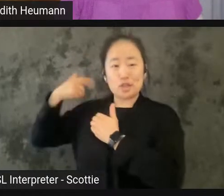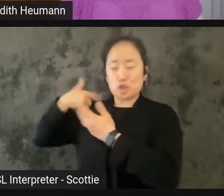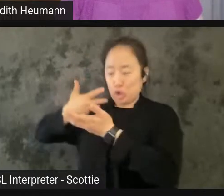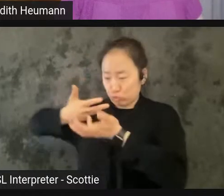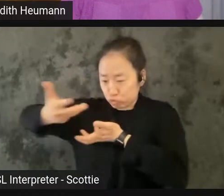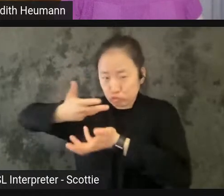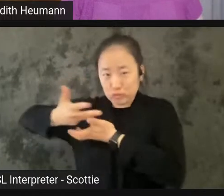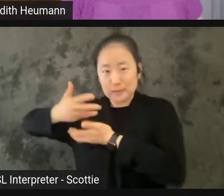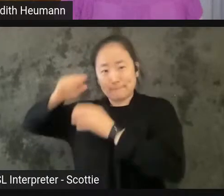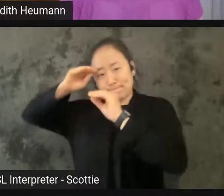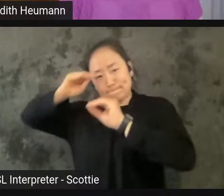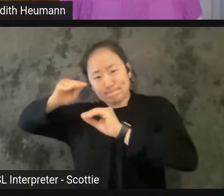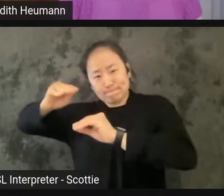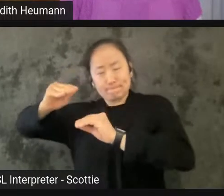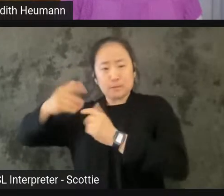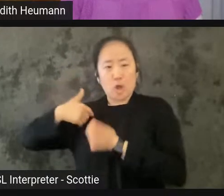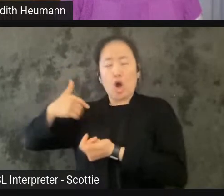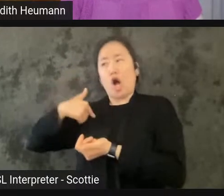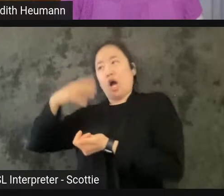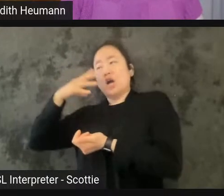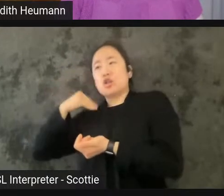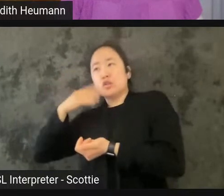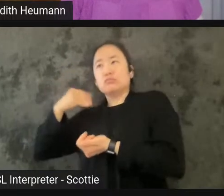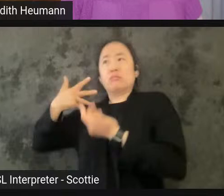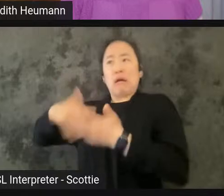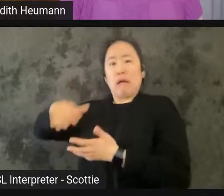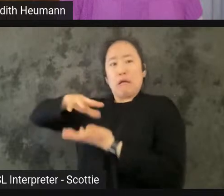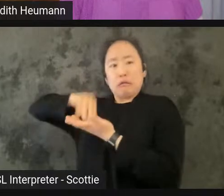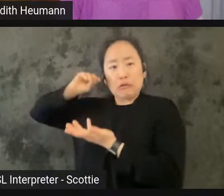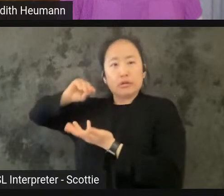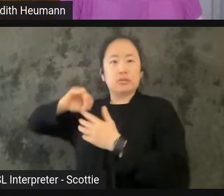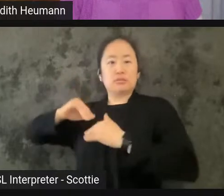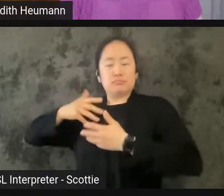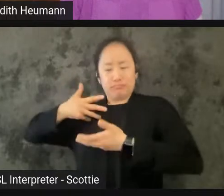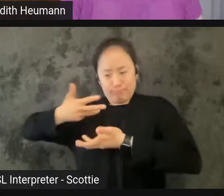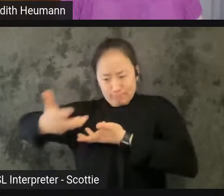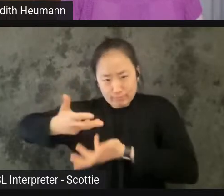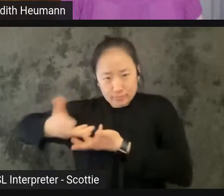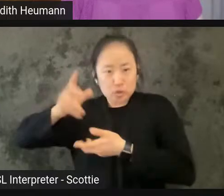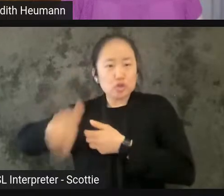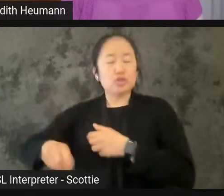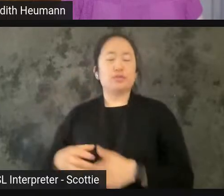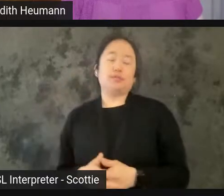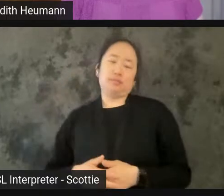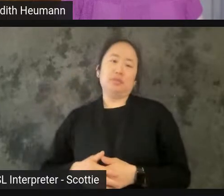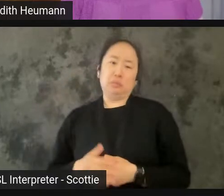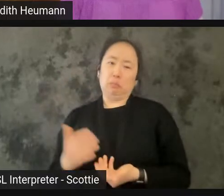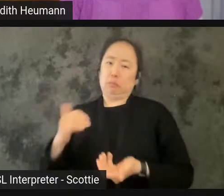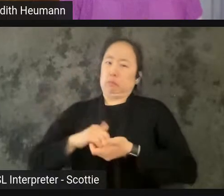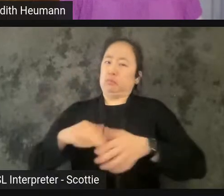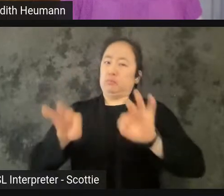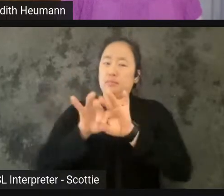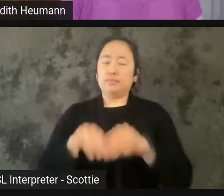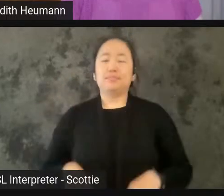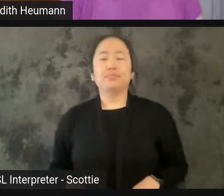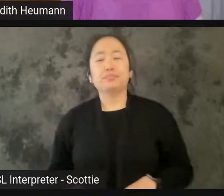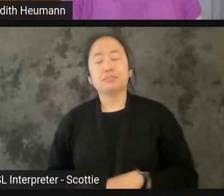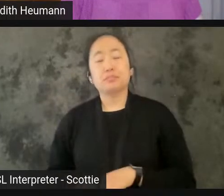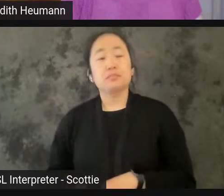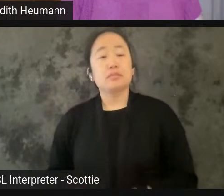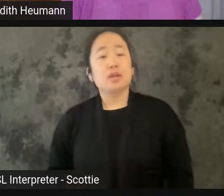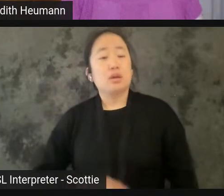Cultural centers, I think, are very important, especially if they're getting